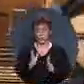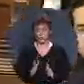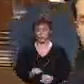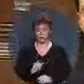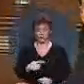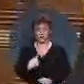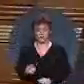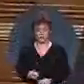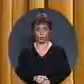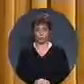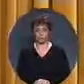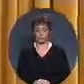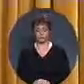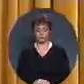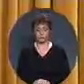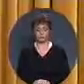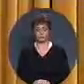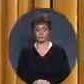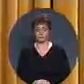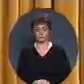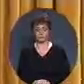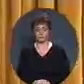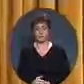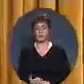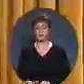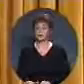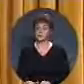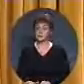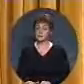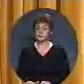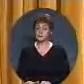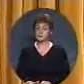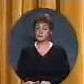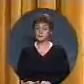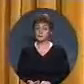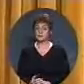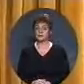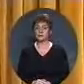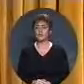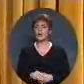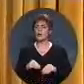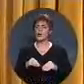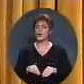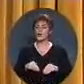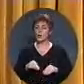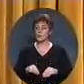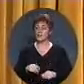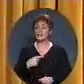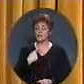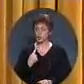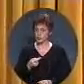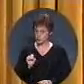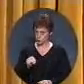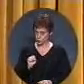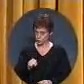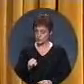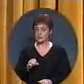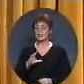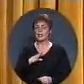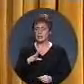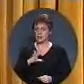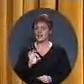Member for Mississauga, Brampton South. Well, Mr. Speaker, the Minister forgot to mention, yes, he was accompanied by his officials, but he forgot to mention that they were